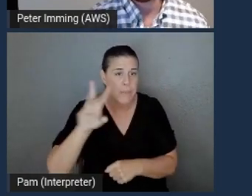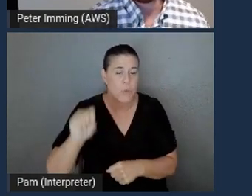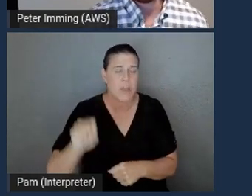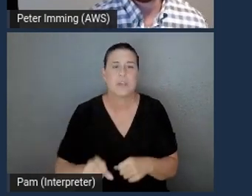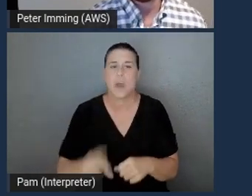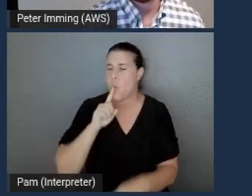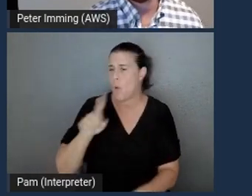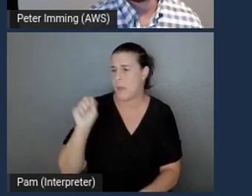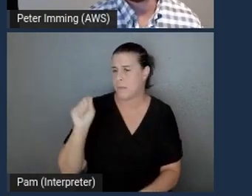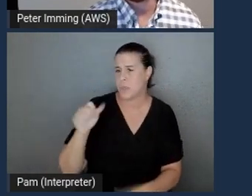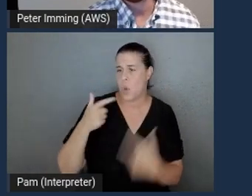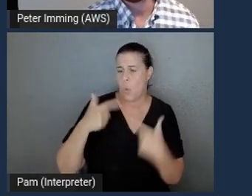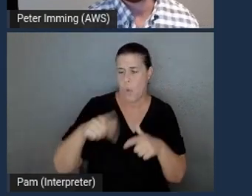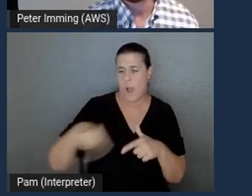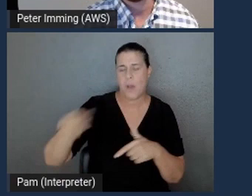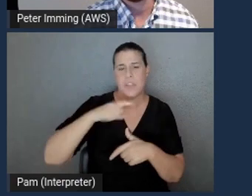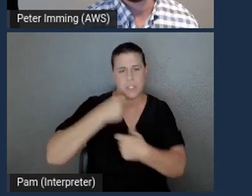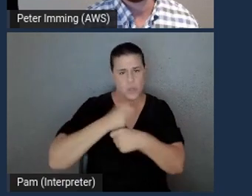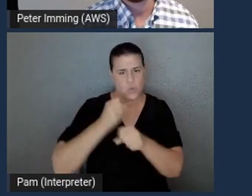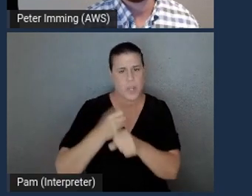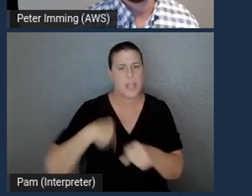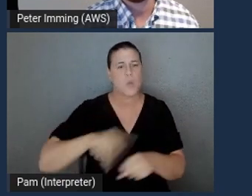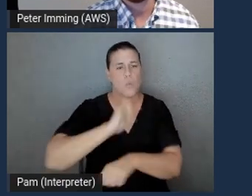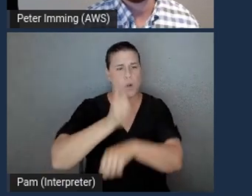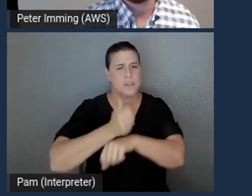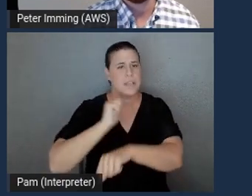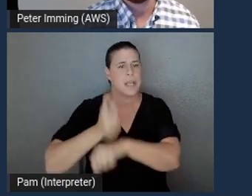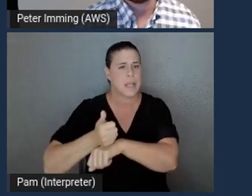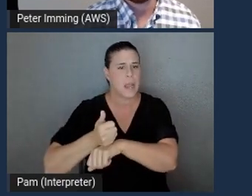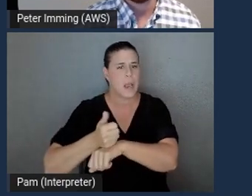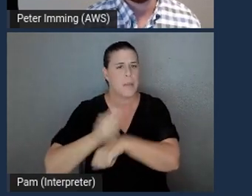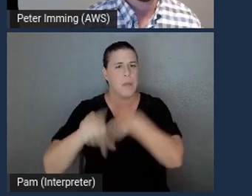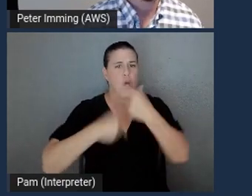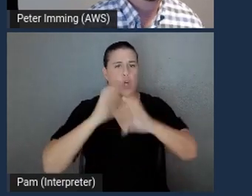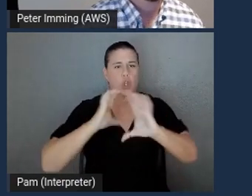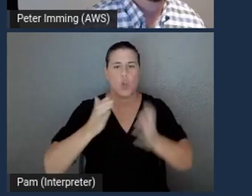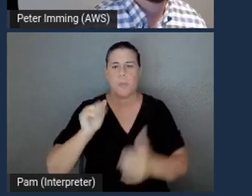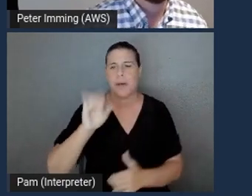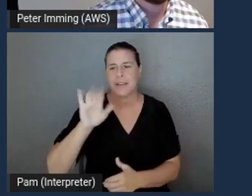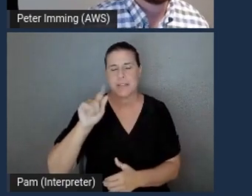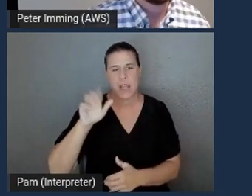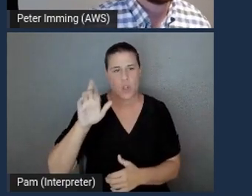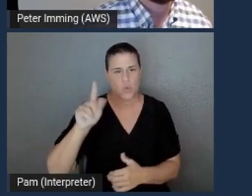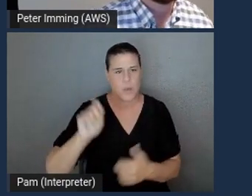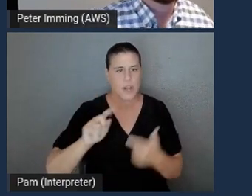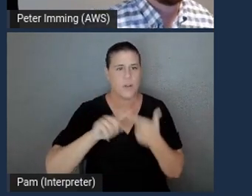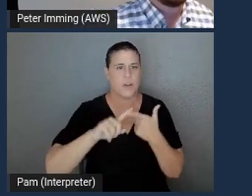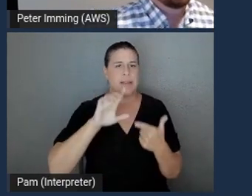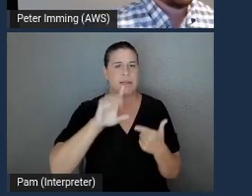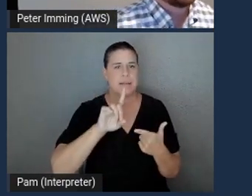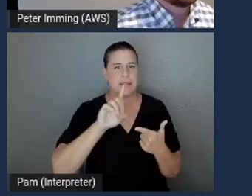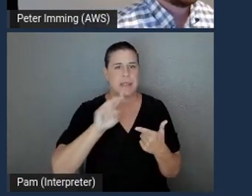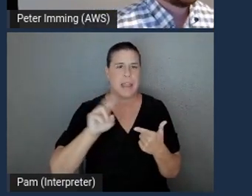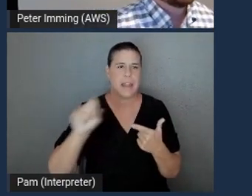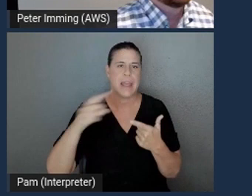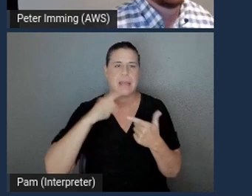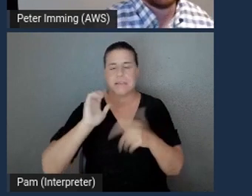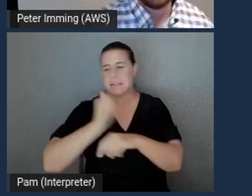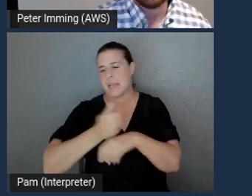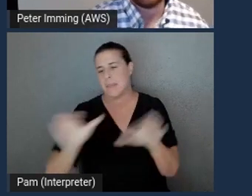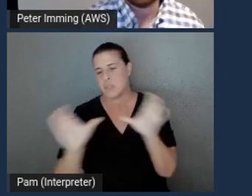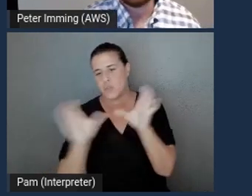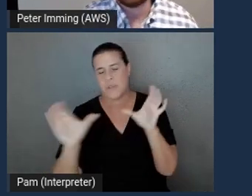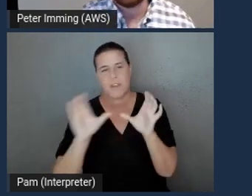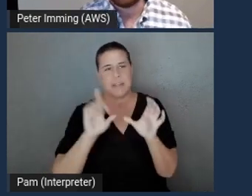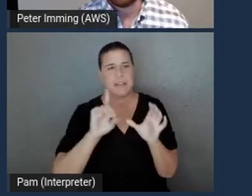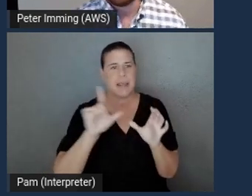So while this is basically creating, we're setting up Global Accelerator, we're setting up the DNS entries, provisioning the certificates, the TLS certificates you'll